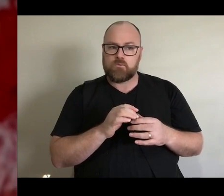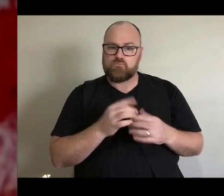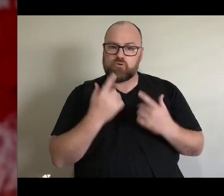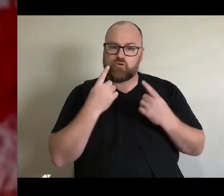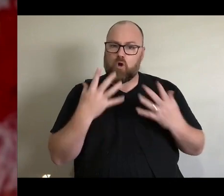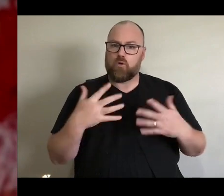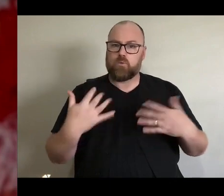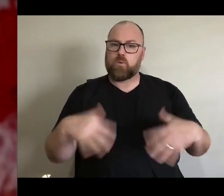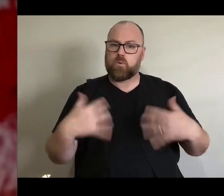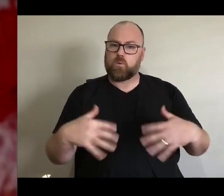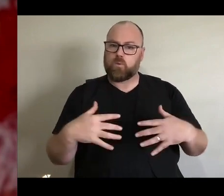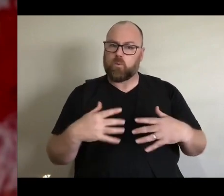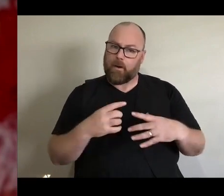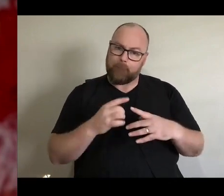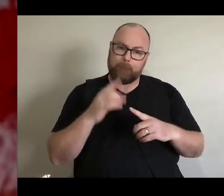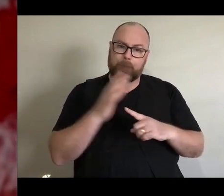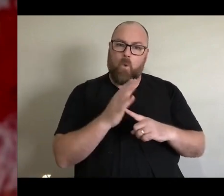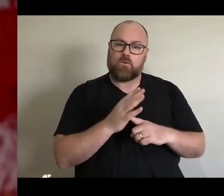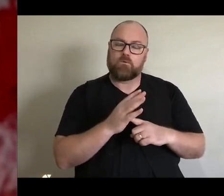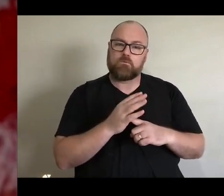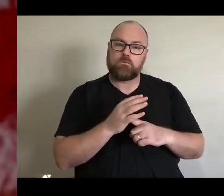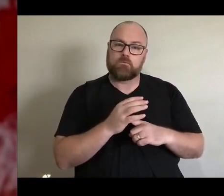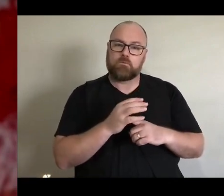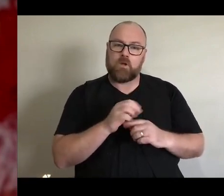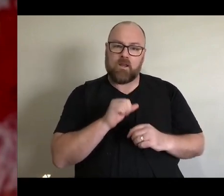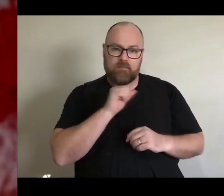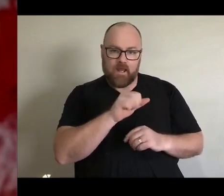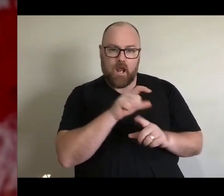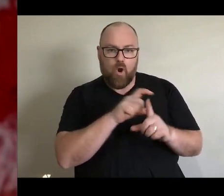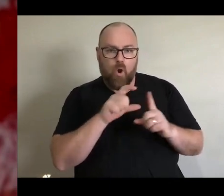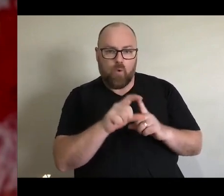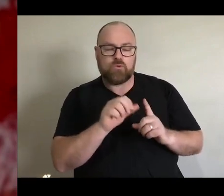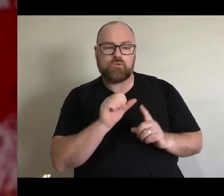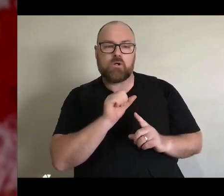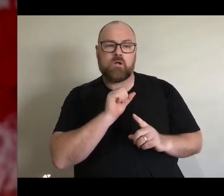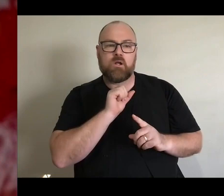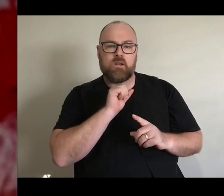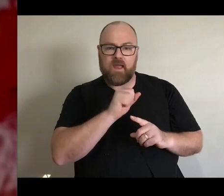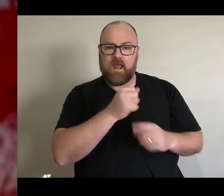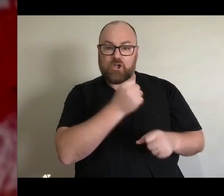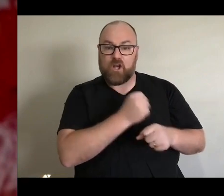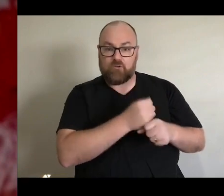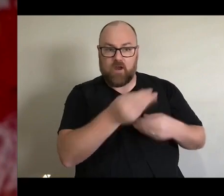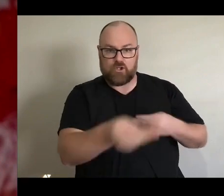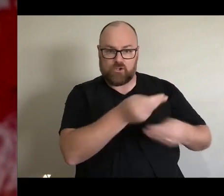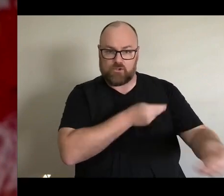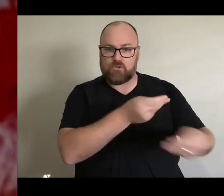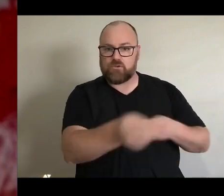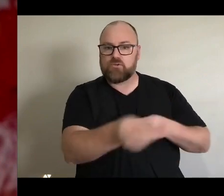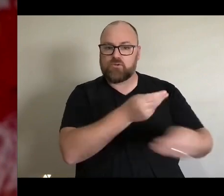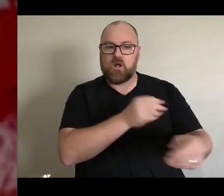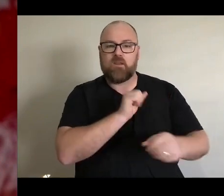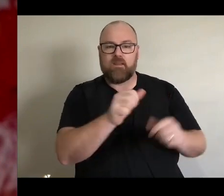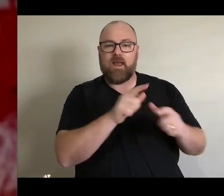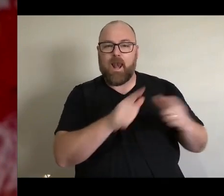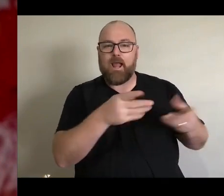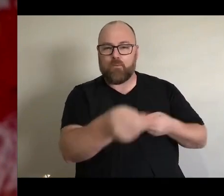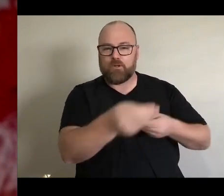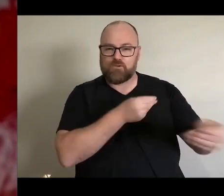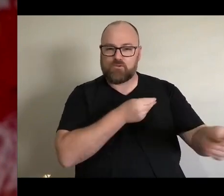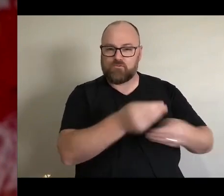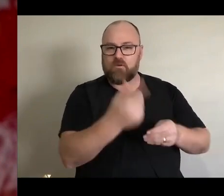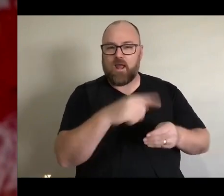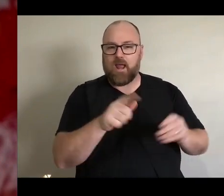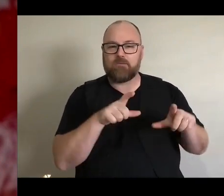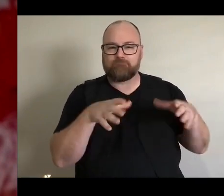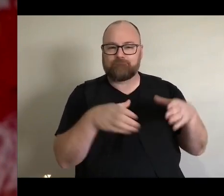of intergenerational and intercultural collaborations between our First Nations language groups and clan